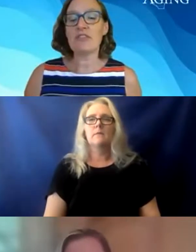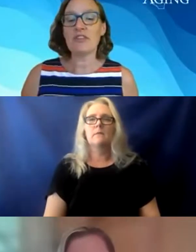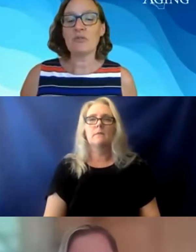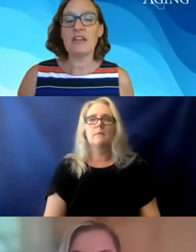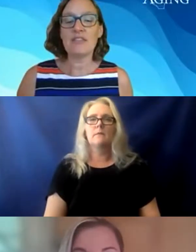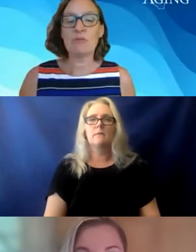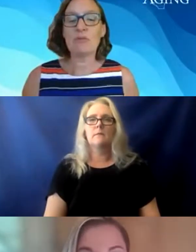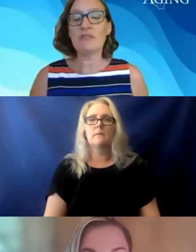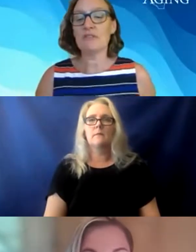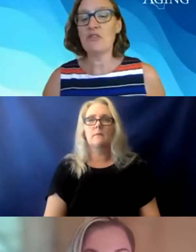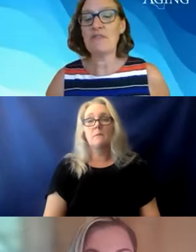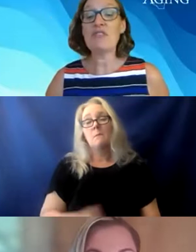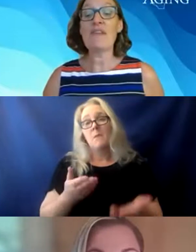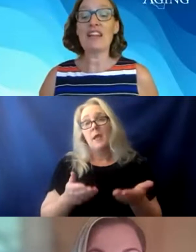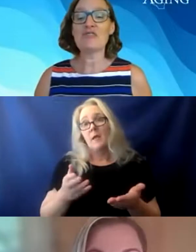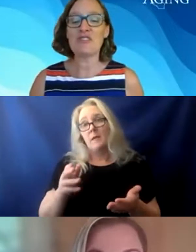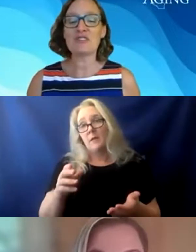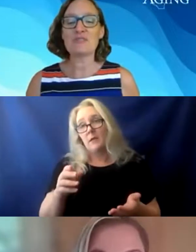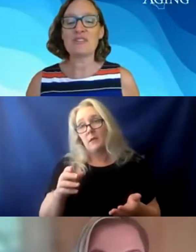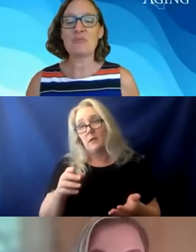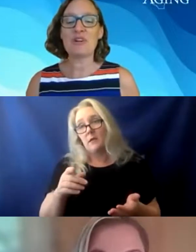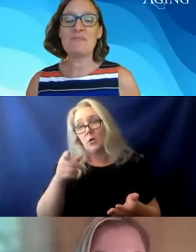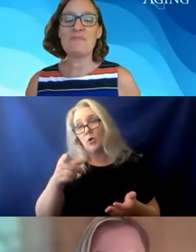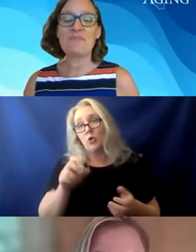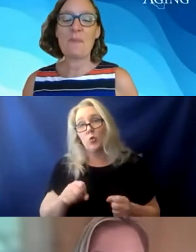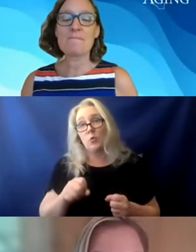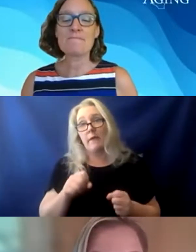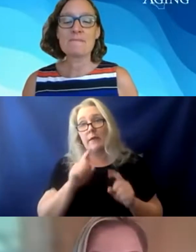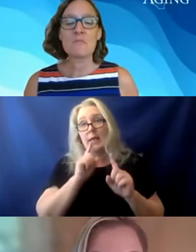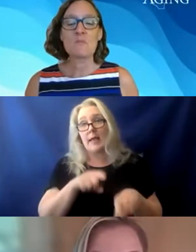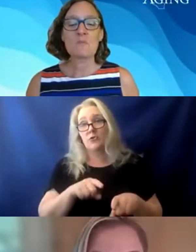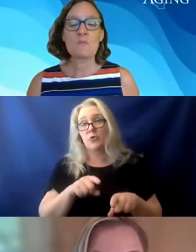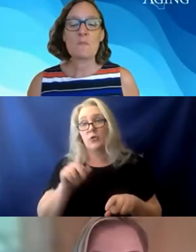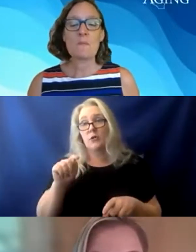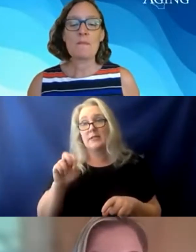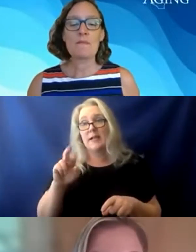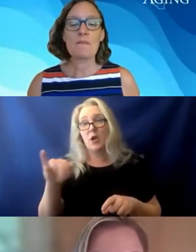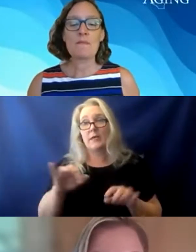either in the Q&A, that would be, if you have that answer at your fingertips, that would be great.